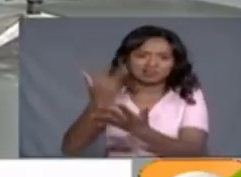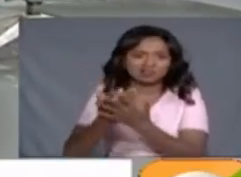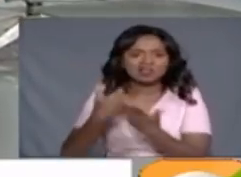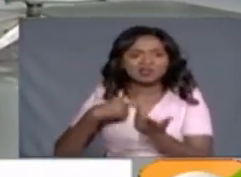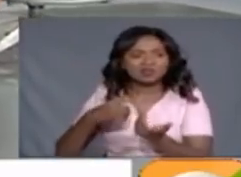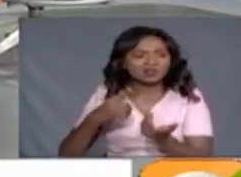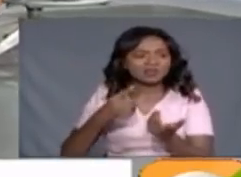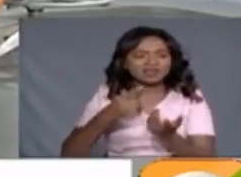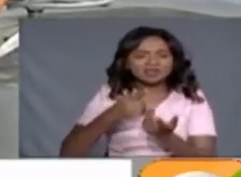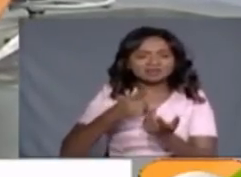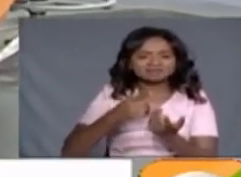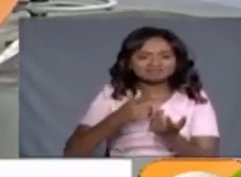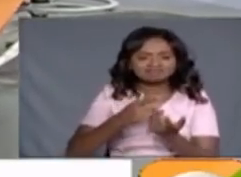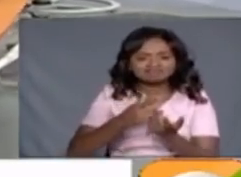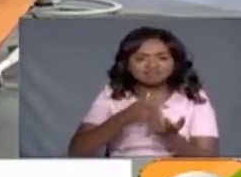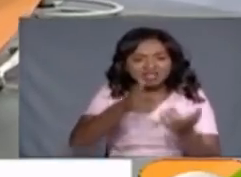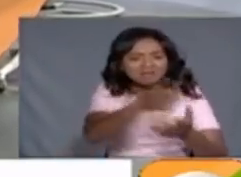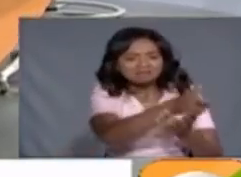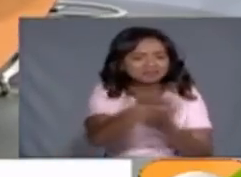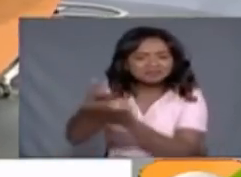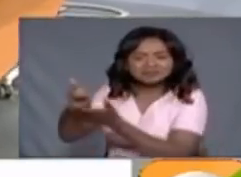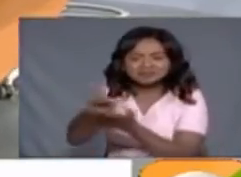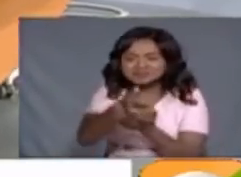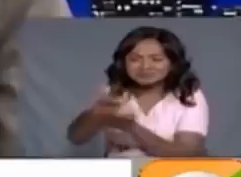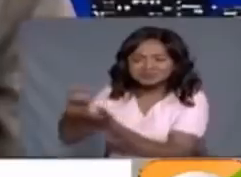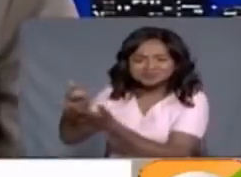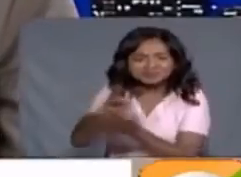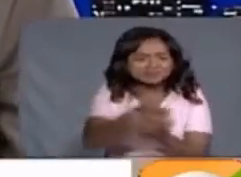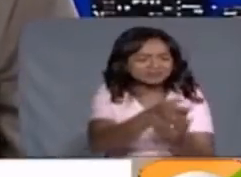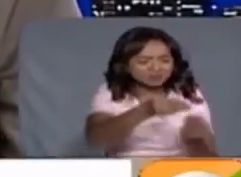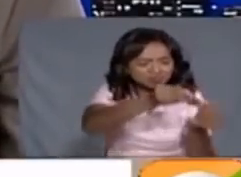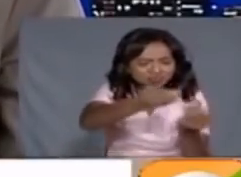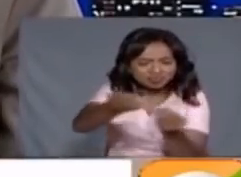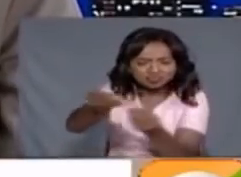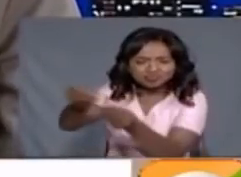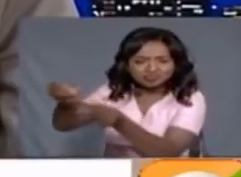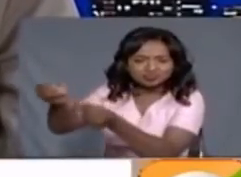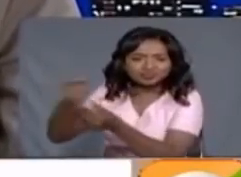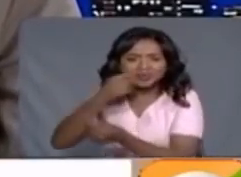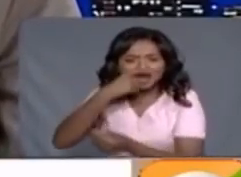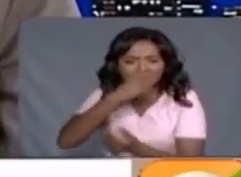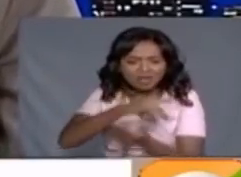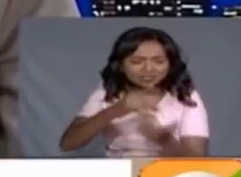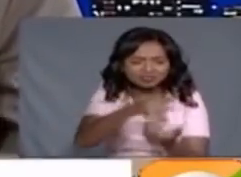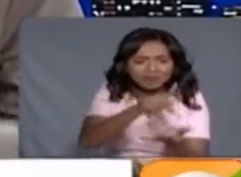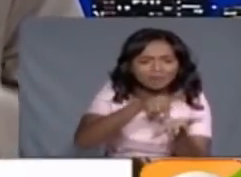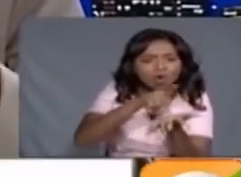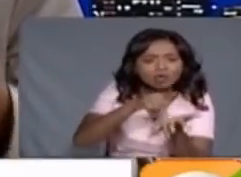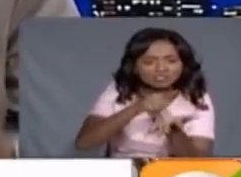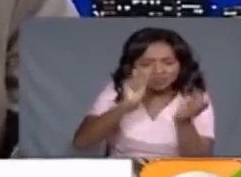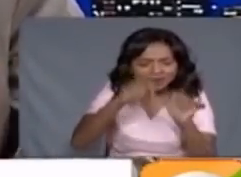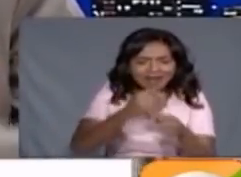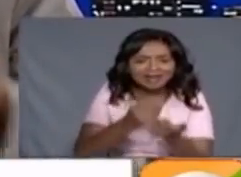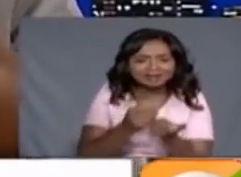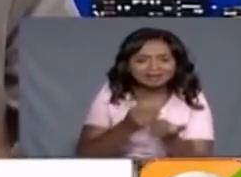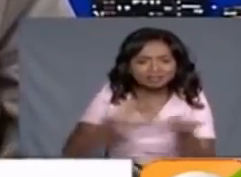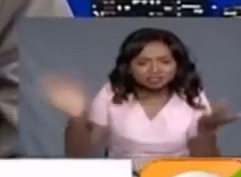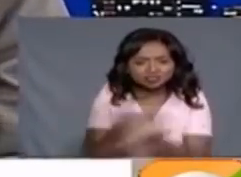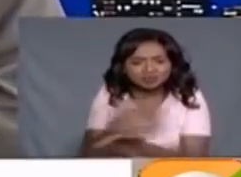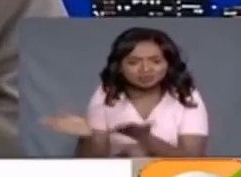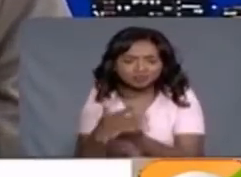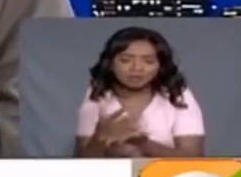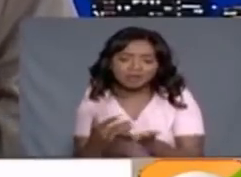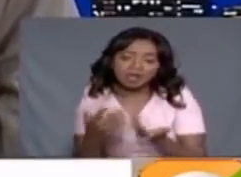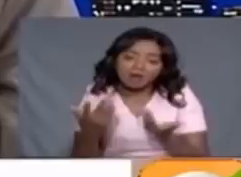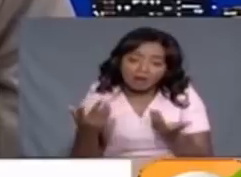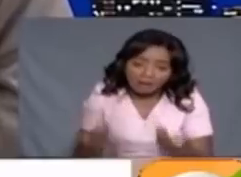pesticide sprays become a number one option, basically when you have such a swarm. But then you follow with other